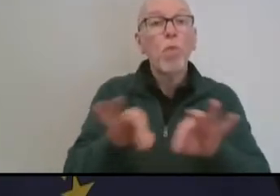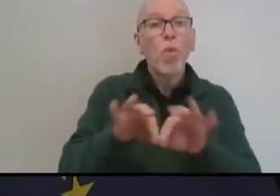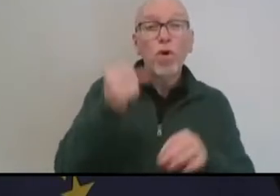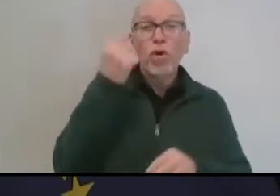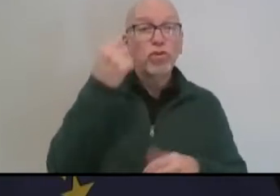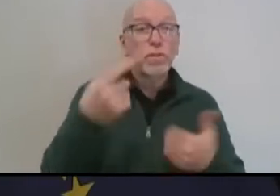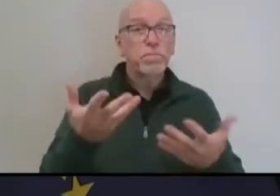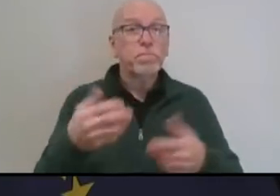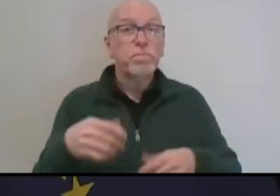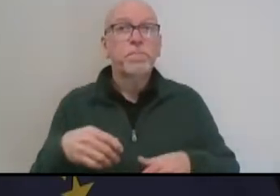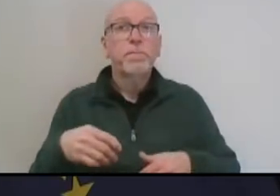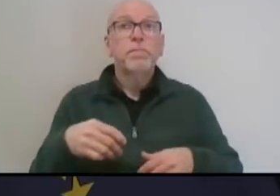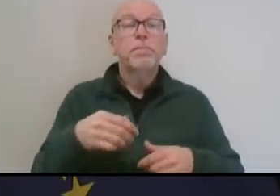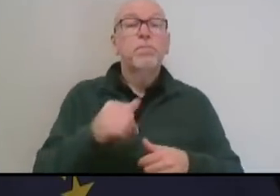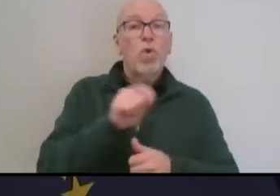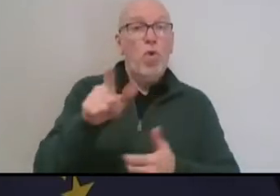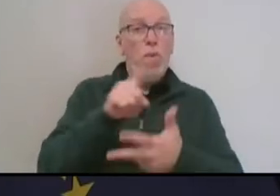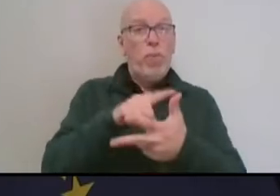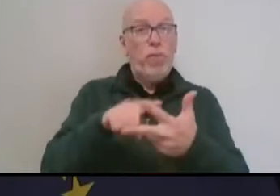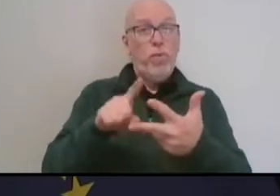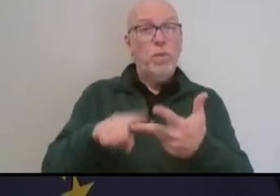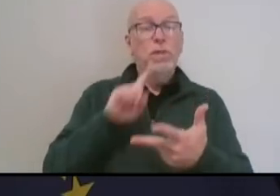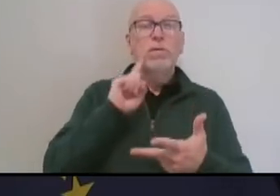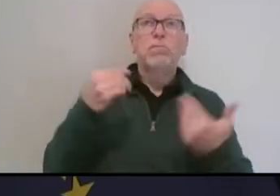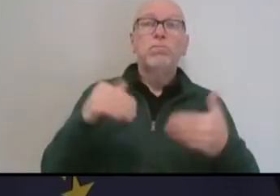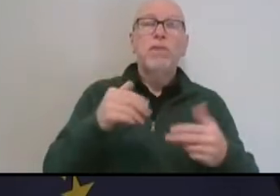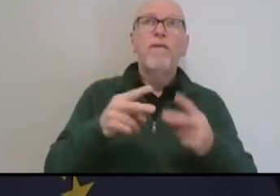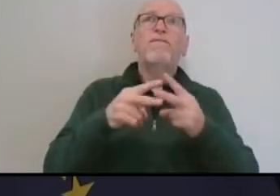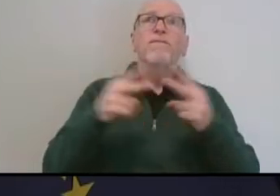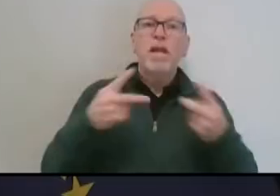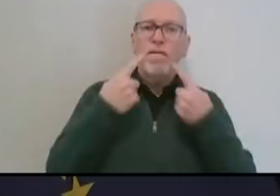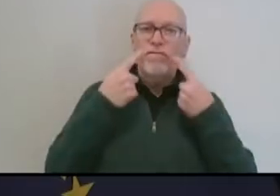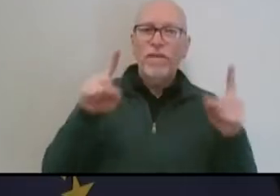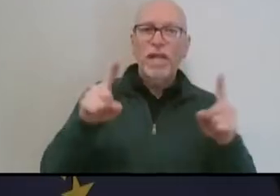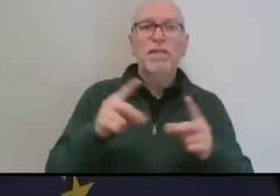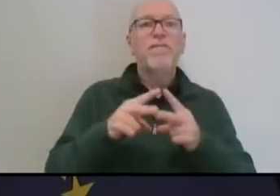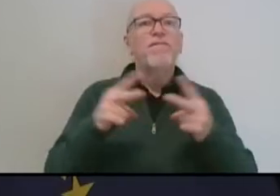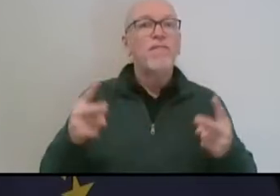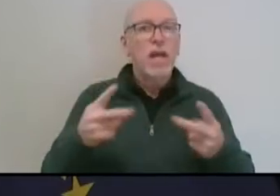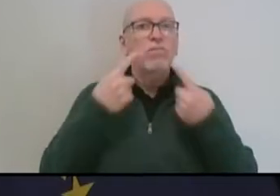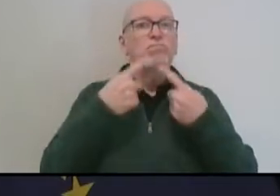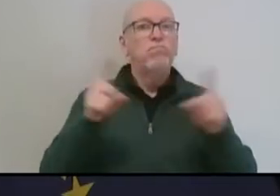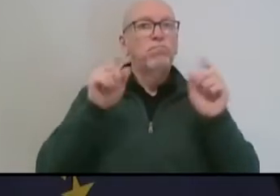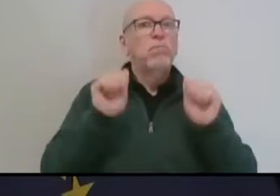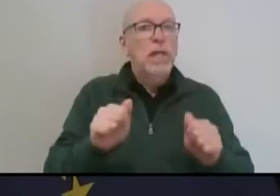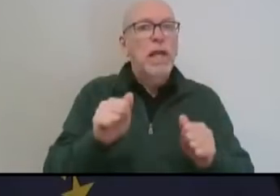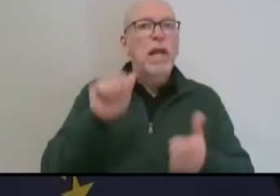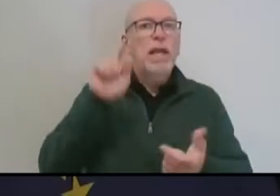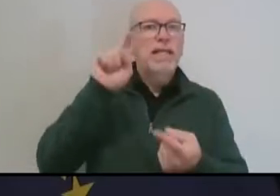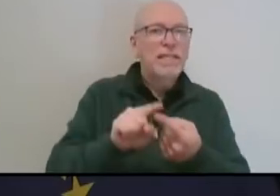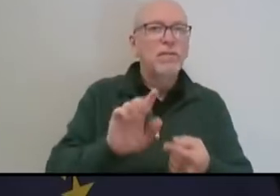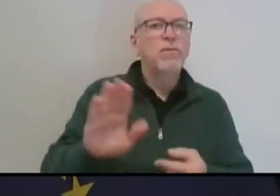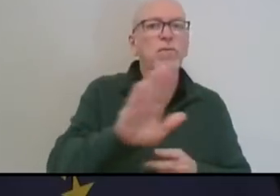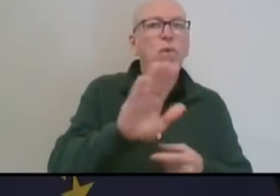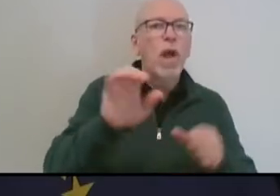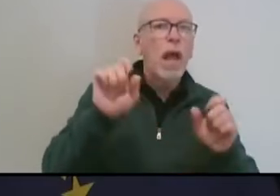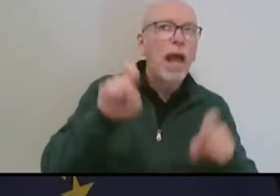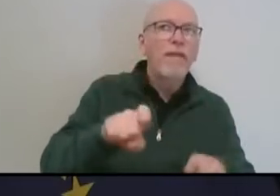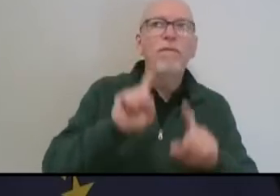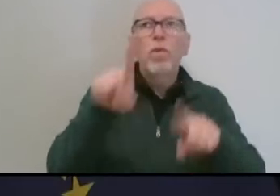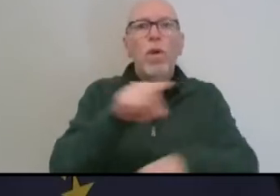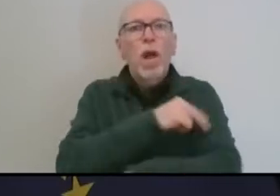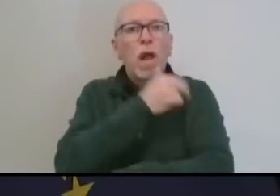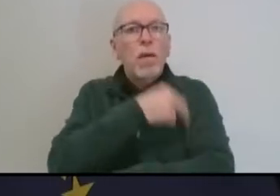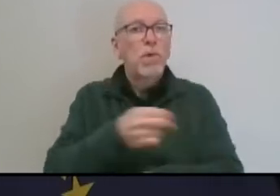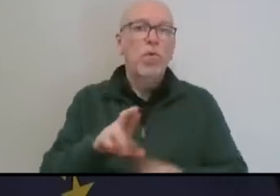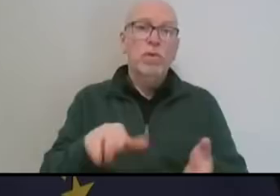is that all three vaccines are highly effective and successful at preventing hospitalizations and deaths, and those are the results we